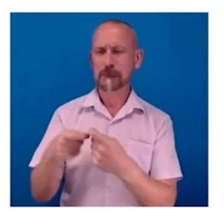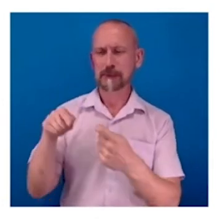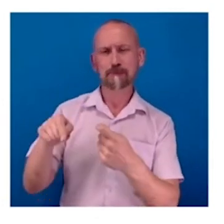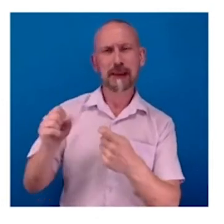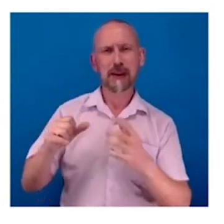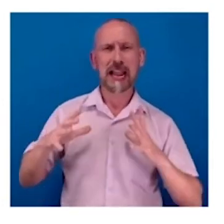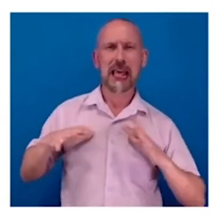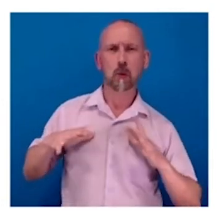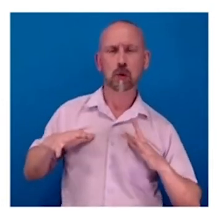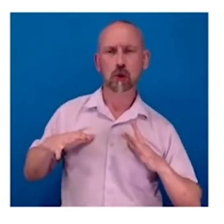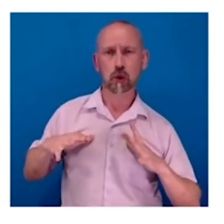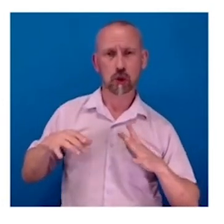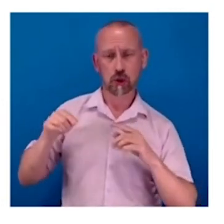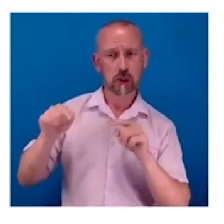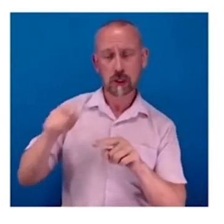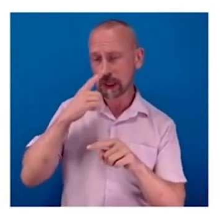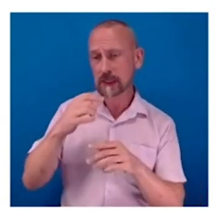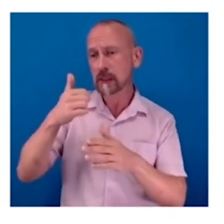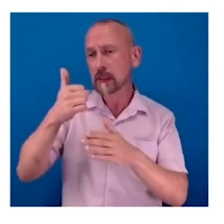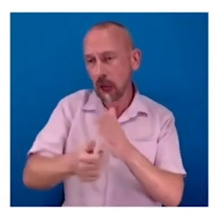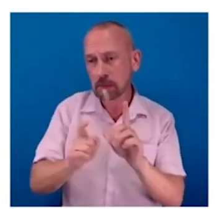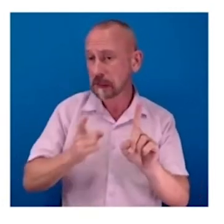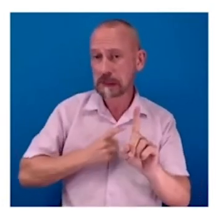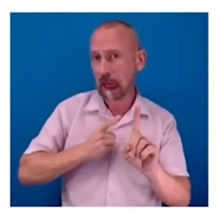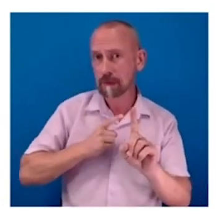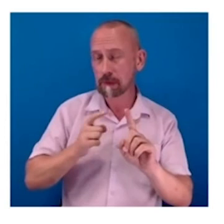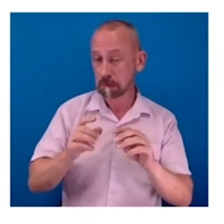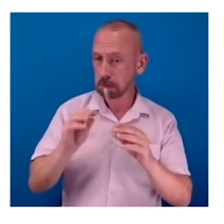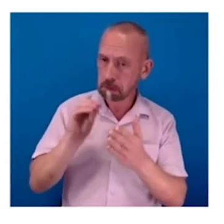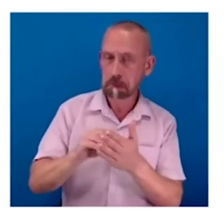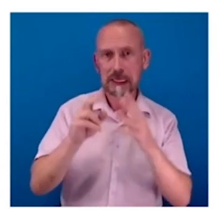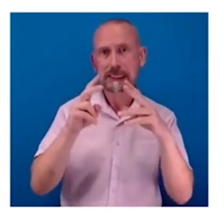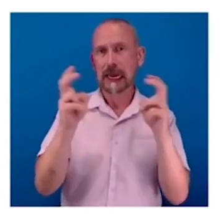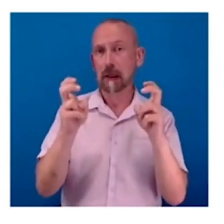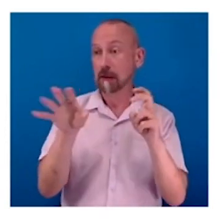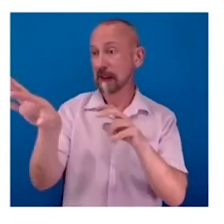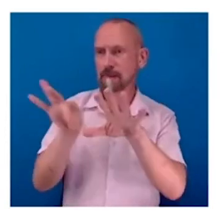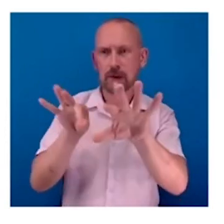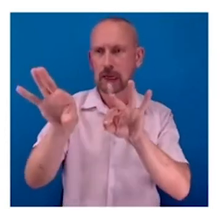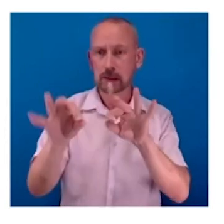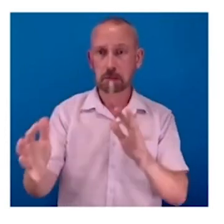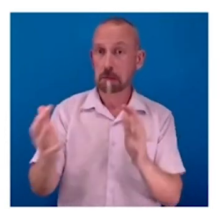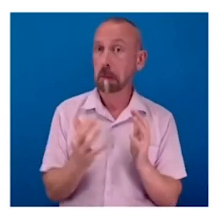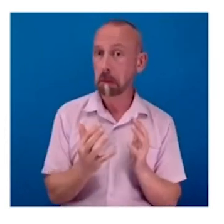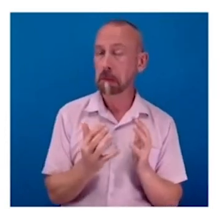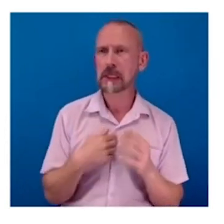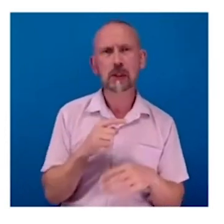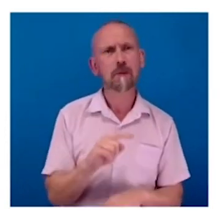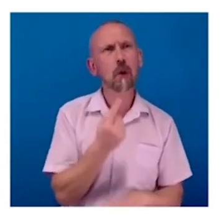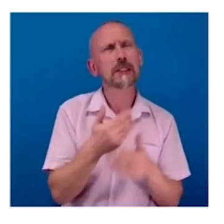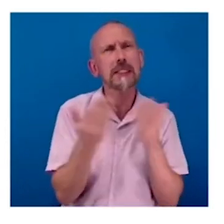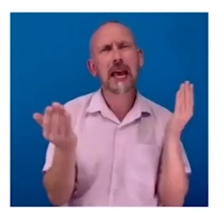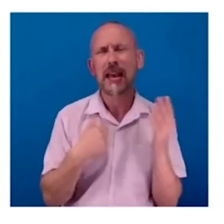give it a title, you can invite people to join in. So on the first day, I think I was having a chat